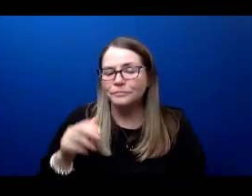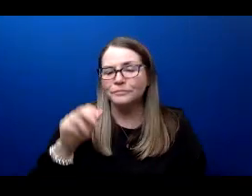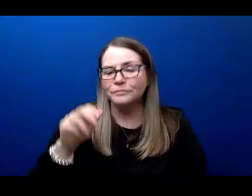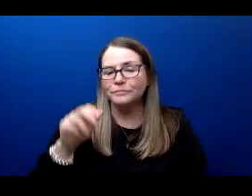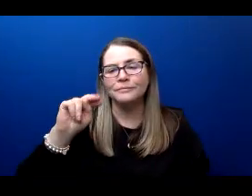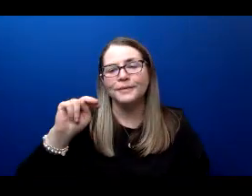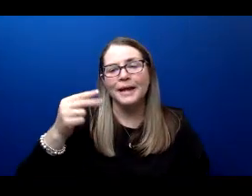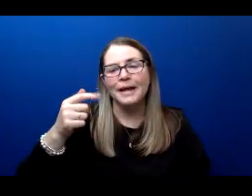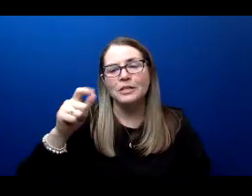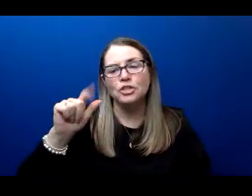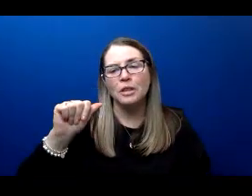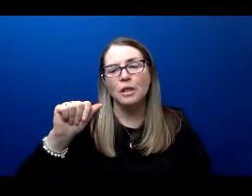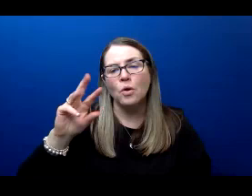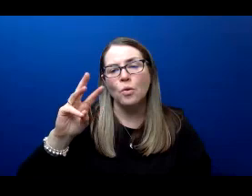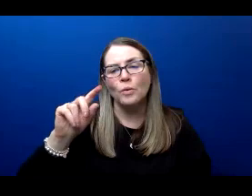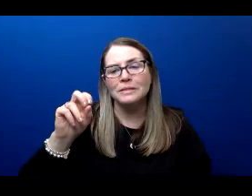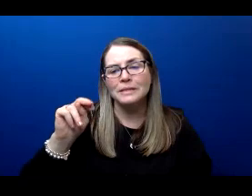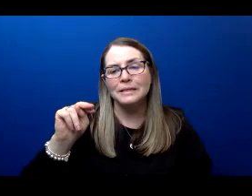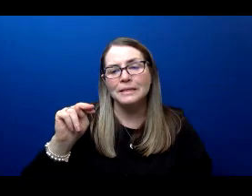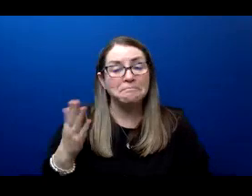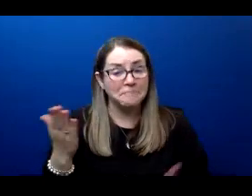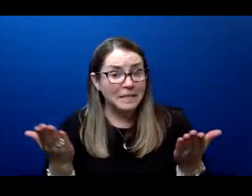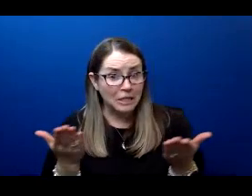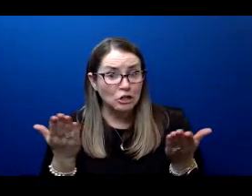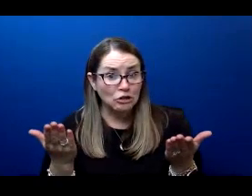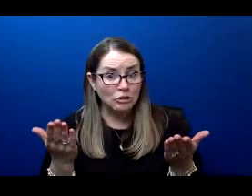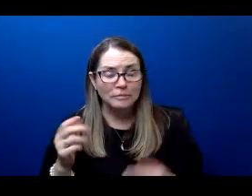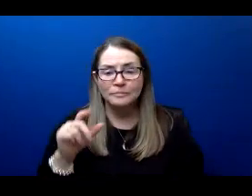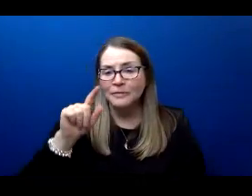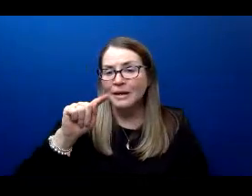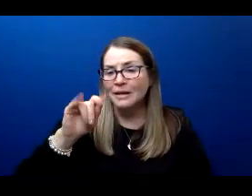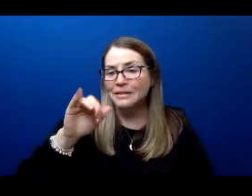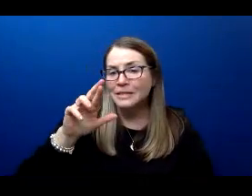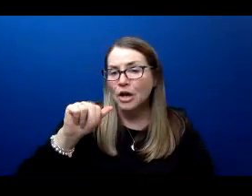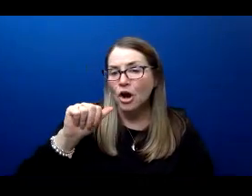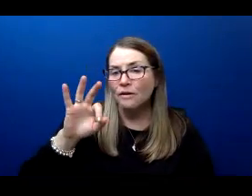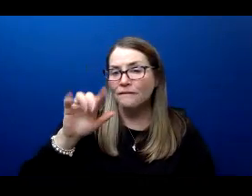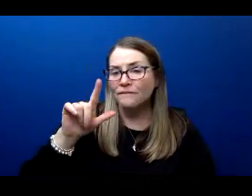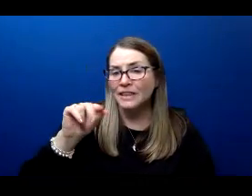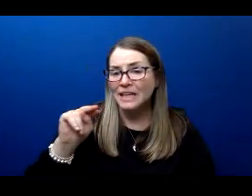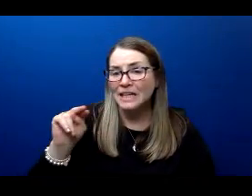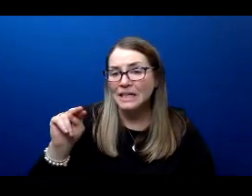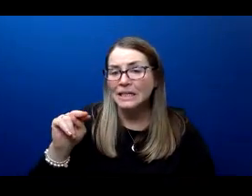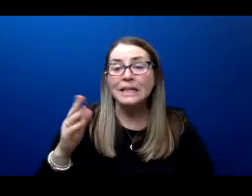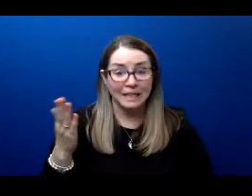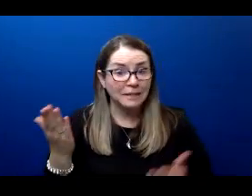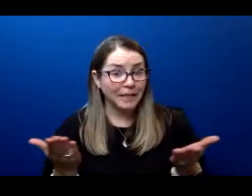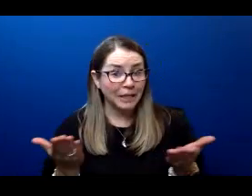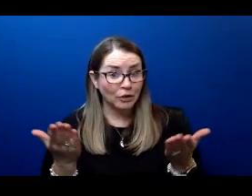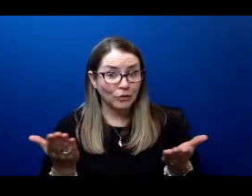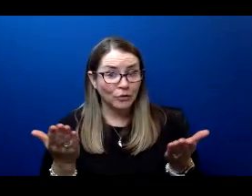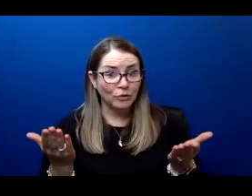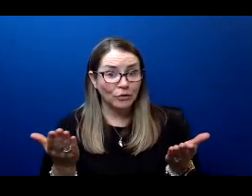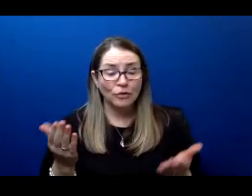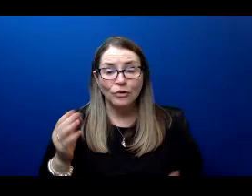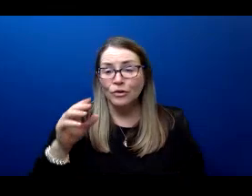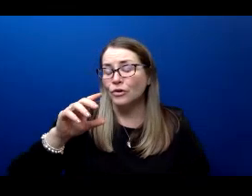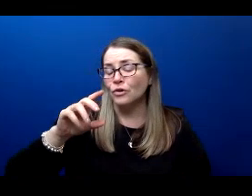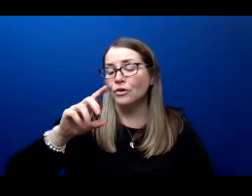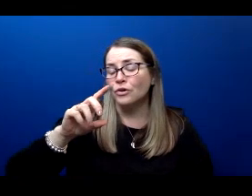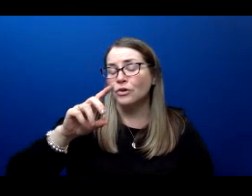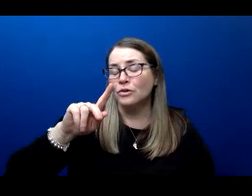Wilson. Yeah, present. Tiara Flynn. Present. Dr. Andrew